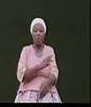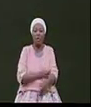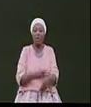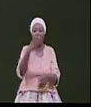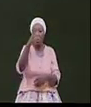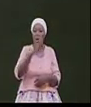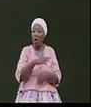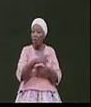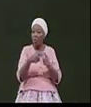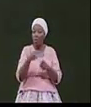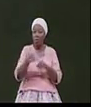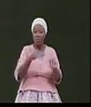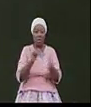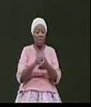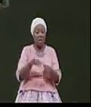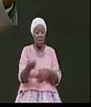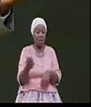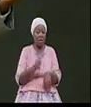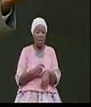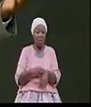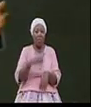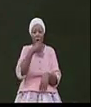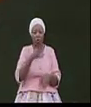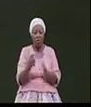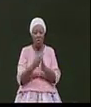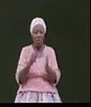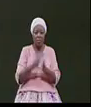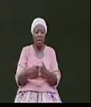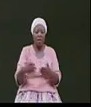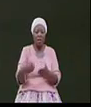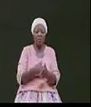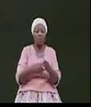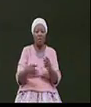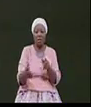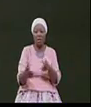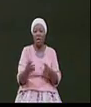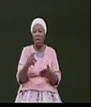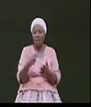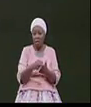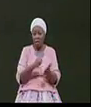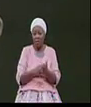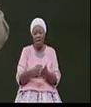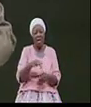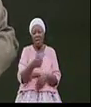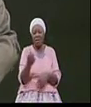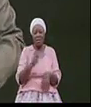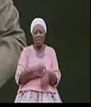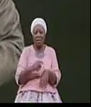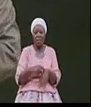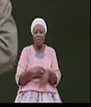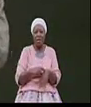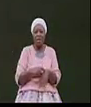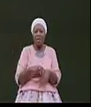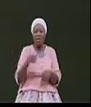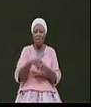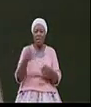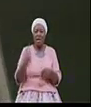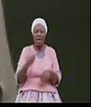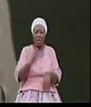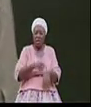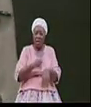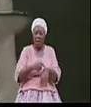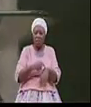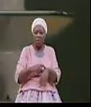that, anytime, Old Testament, New Testament, anytime, any dispensation,